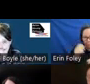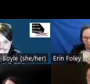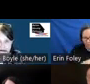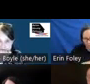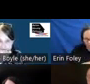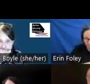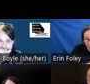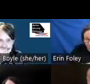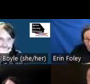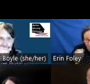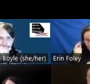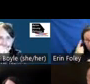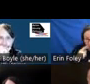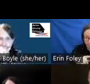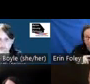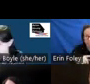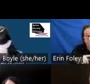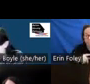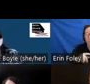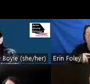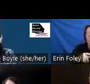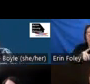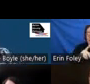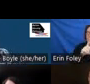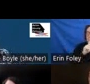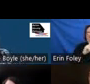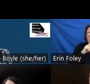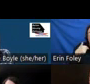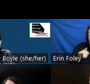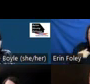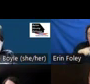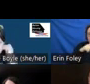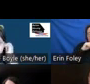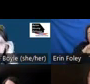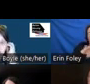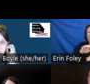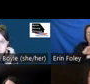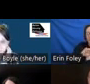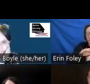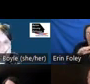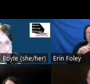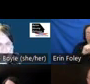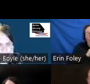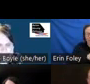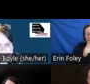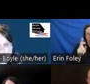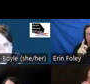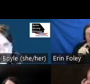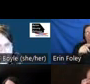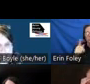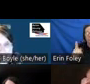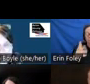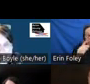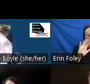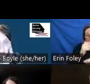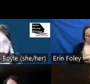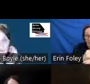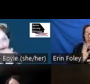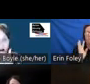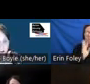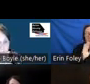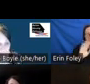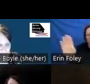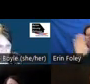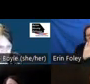financial, or real estate advice, but I can tell you you're going to need to talk to a financial planner. You're going to need to talk to